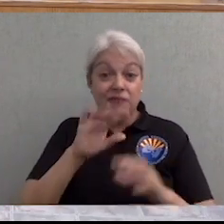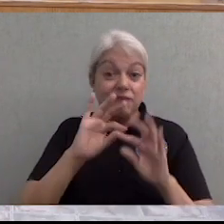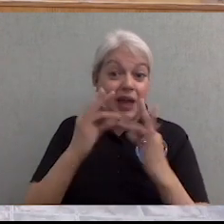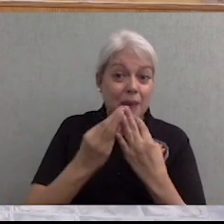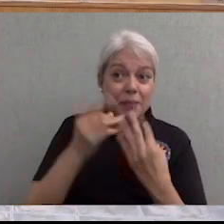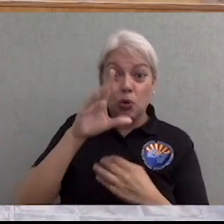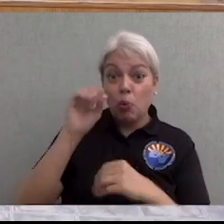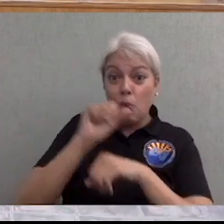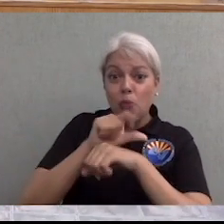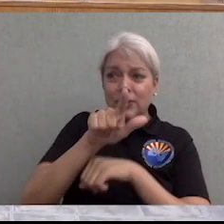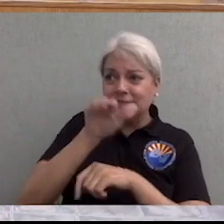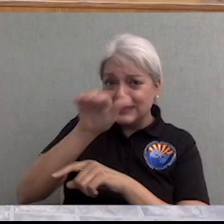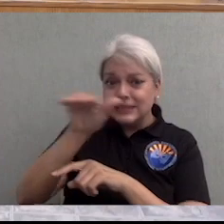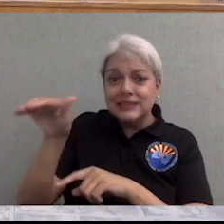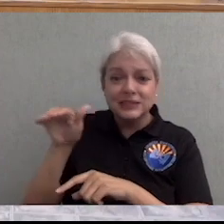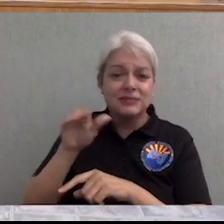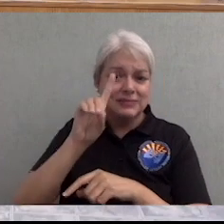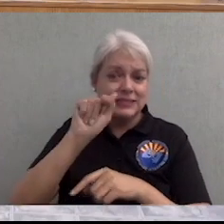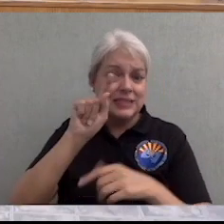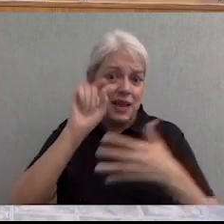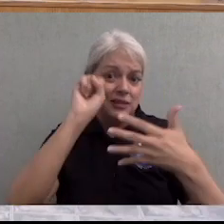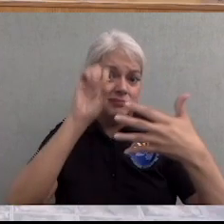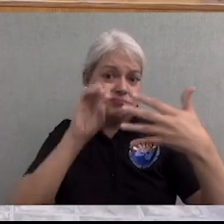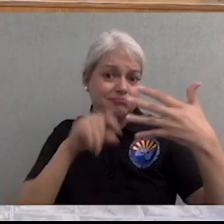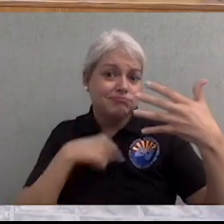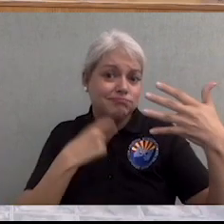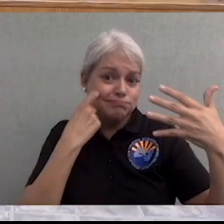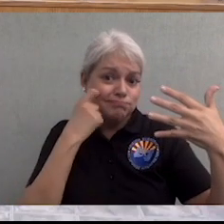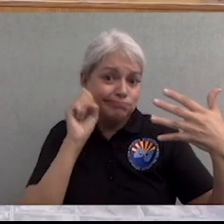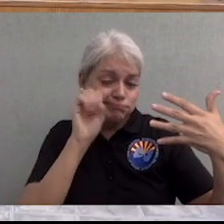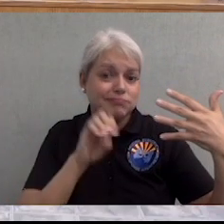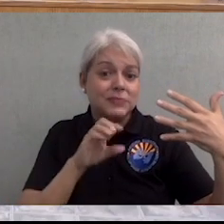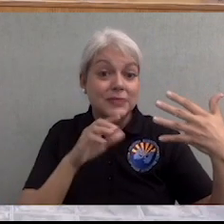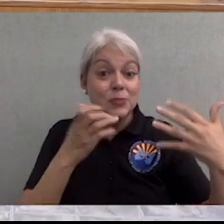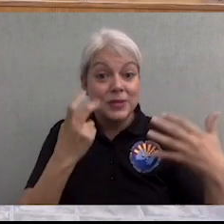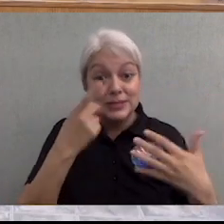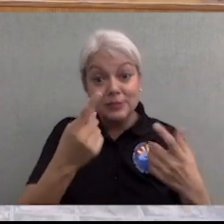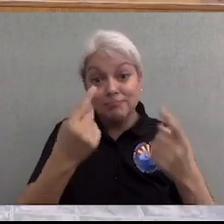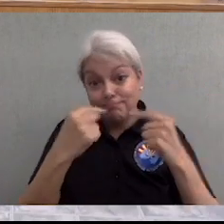those dates. And we'd like to see you all there for your testing.